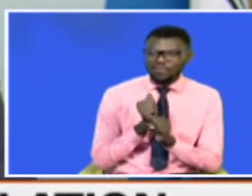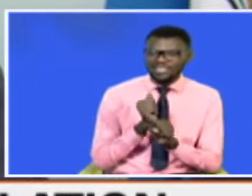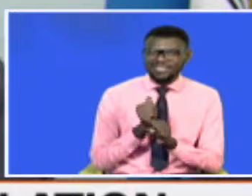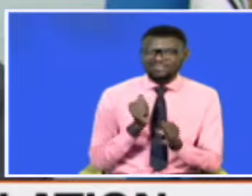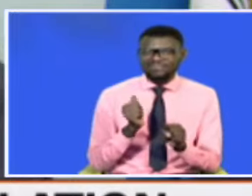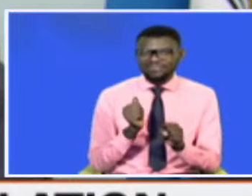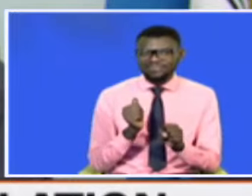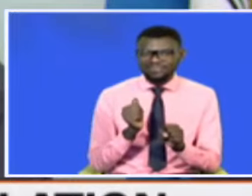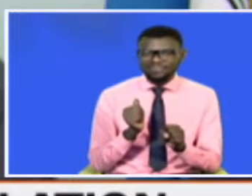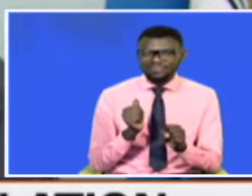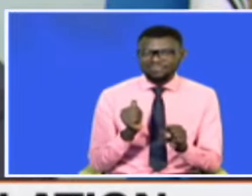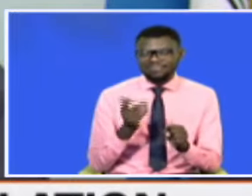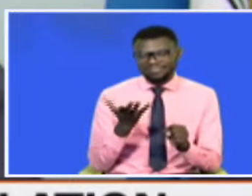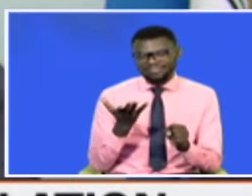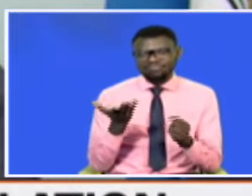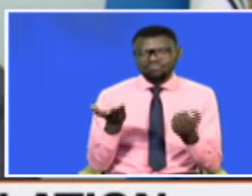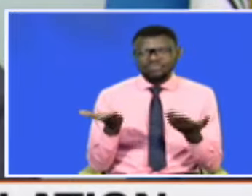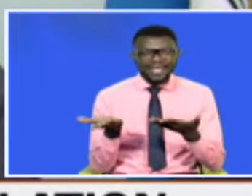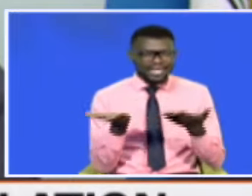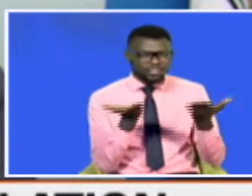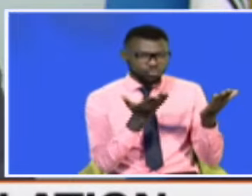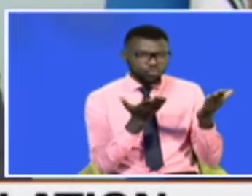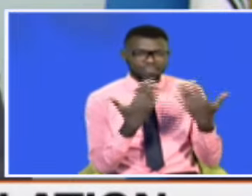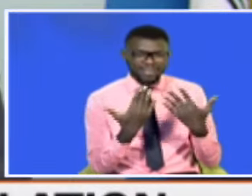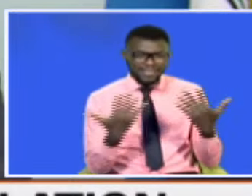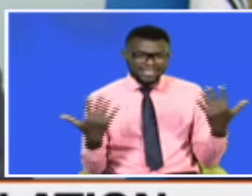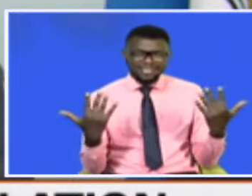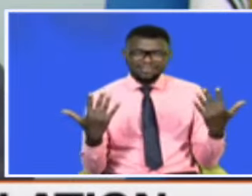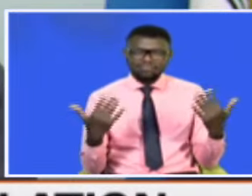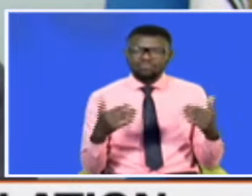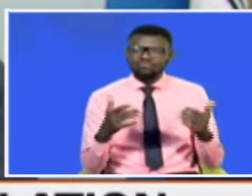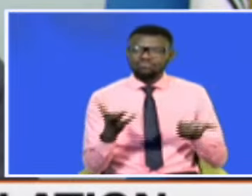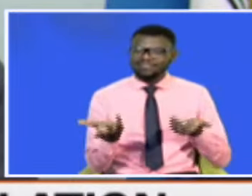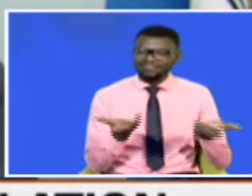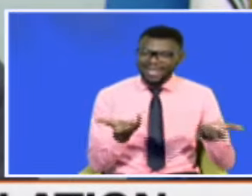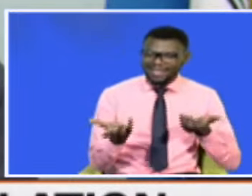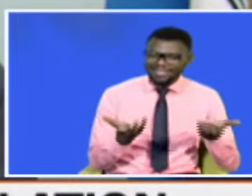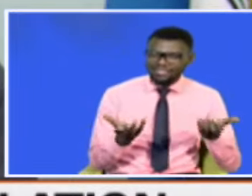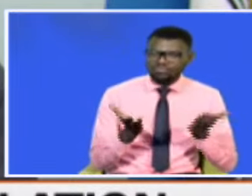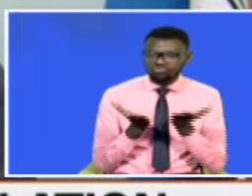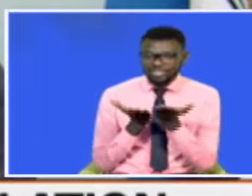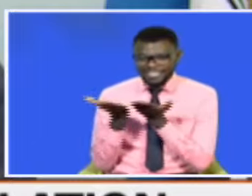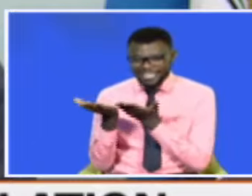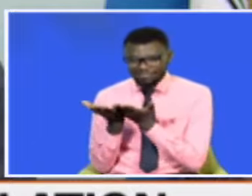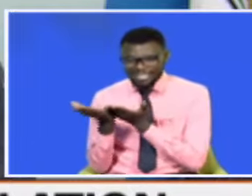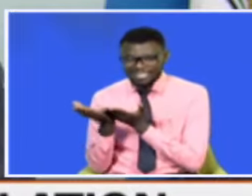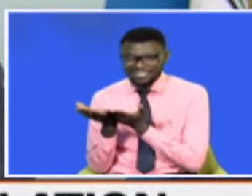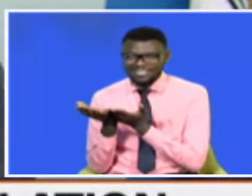in all its facets, which include trade, services,